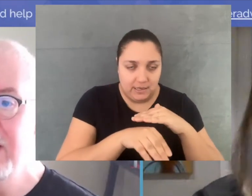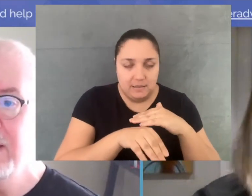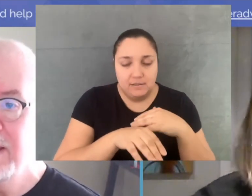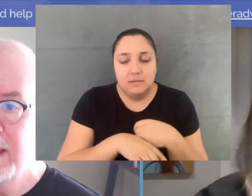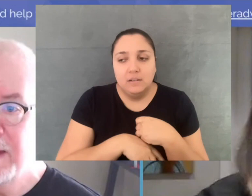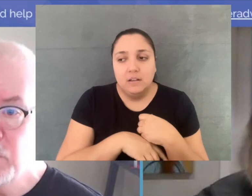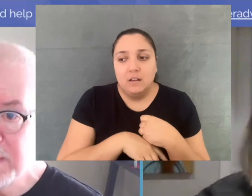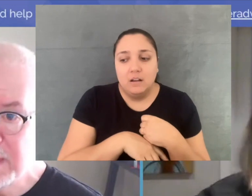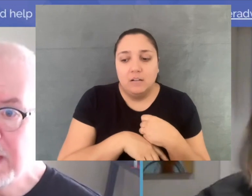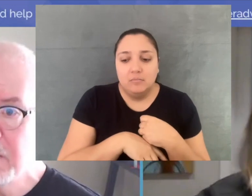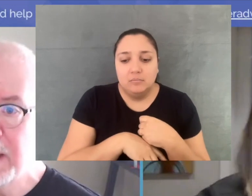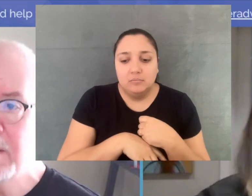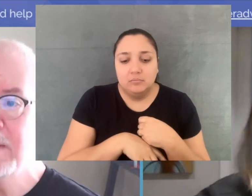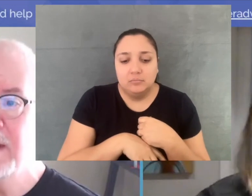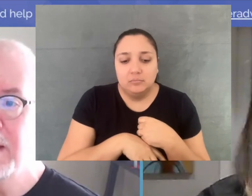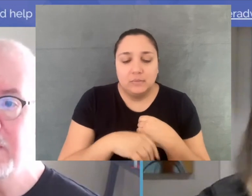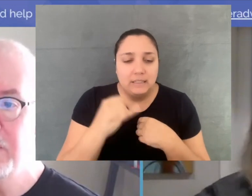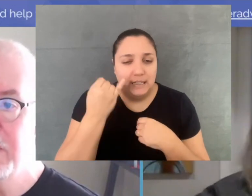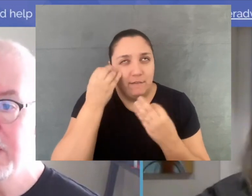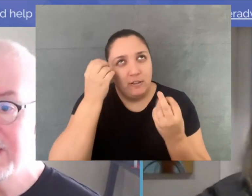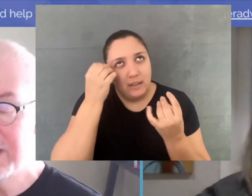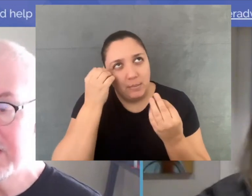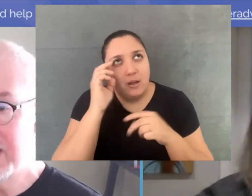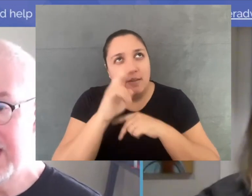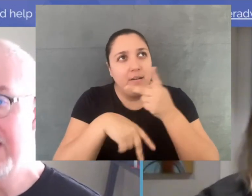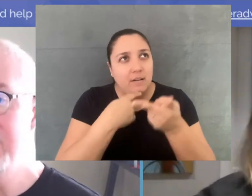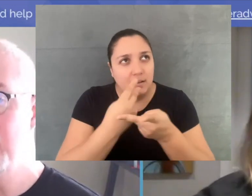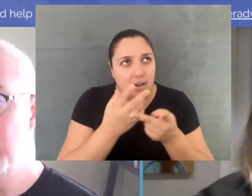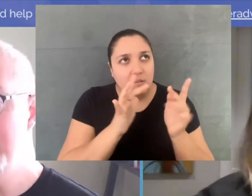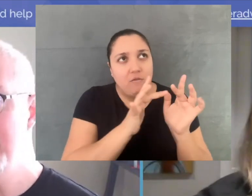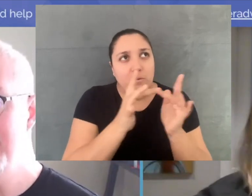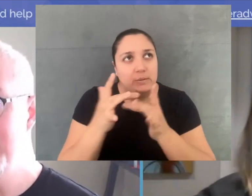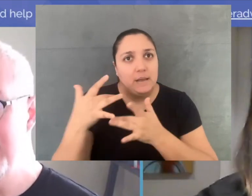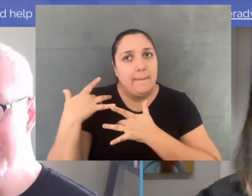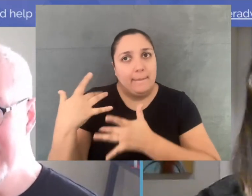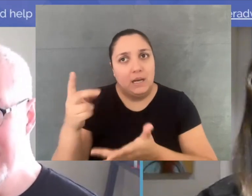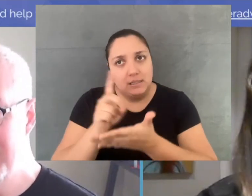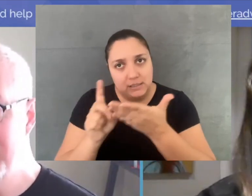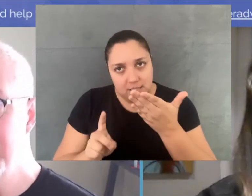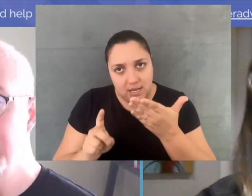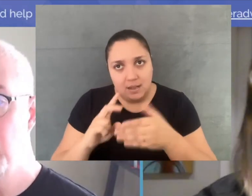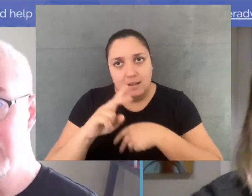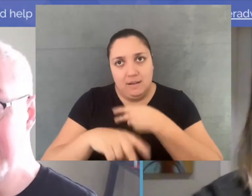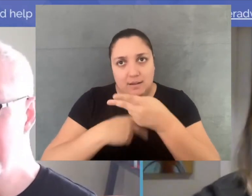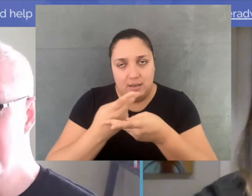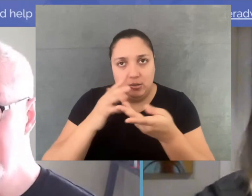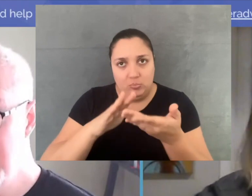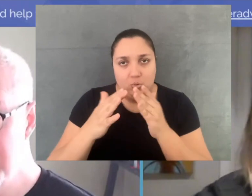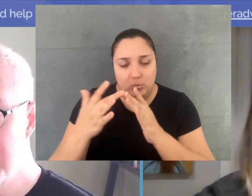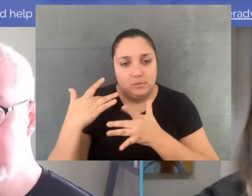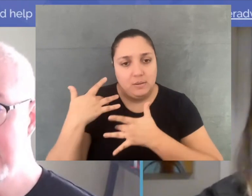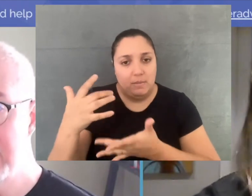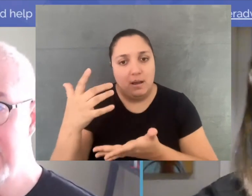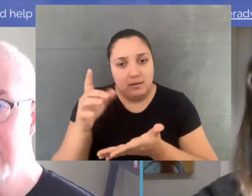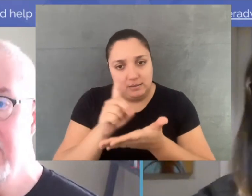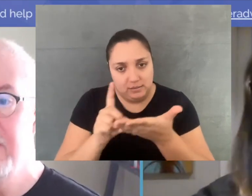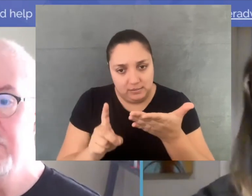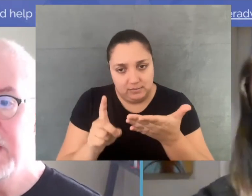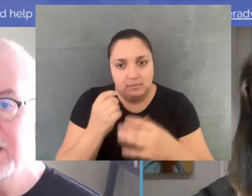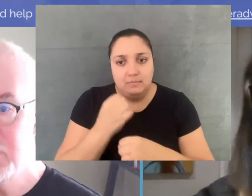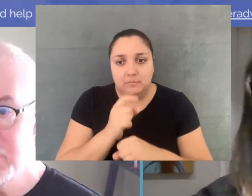design. And if we're thinking about the kinds of websites that we design or the kinds of communities that we